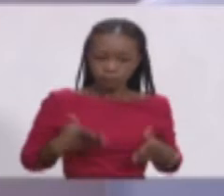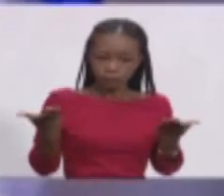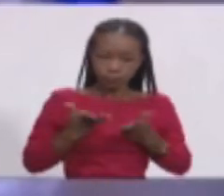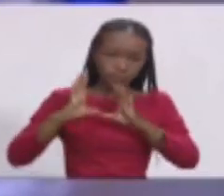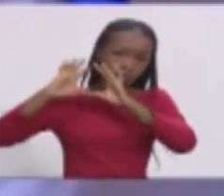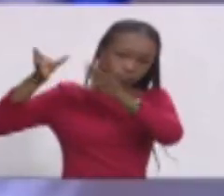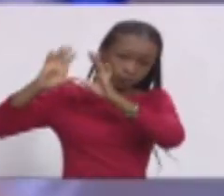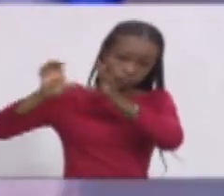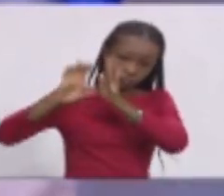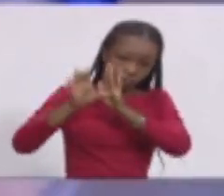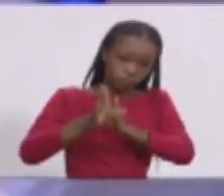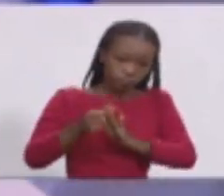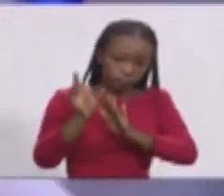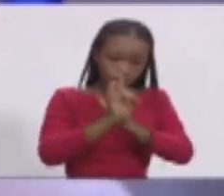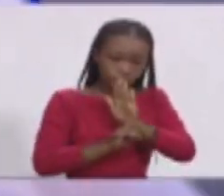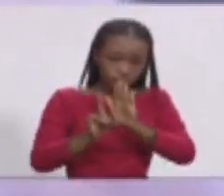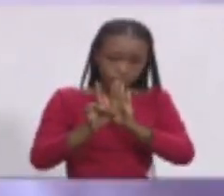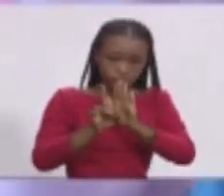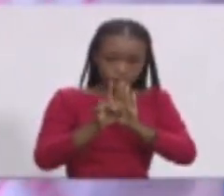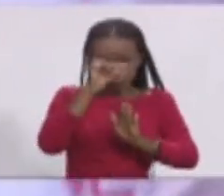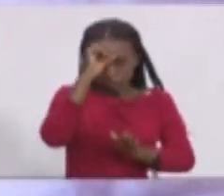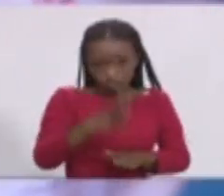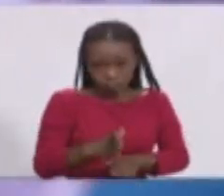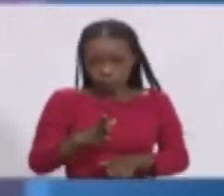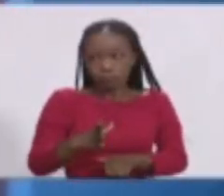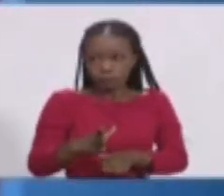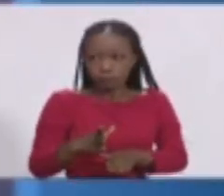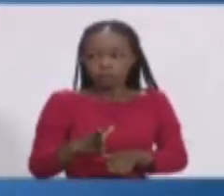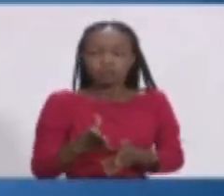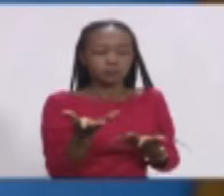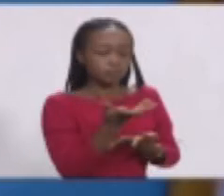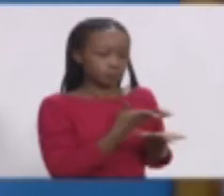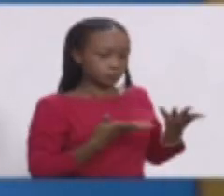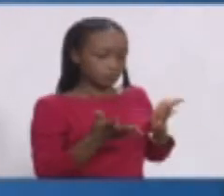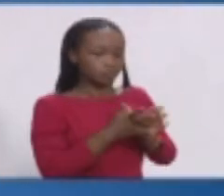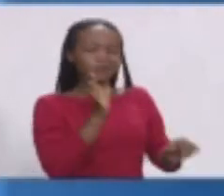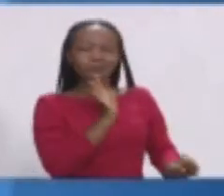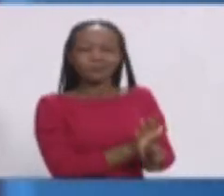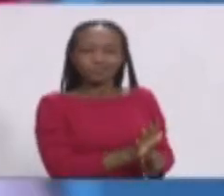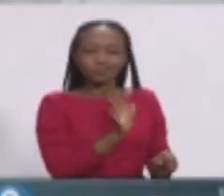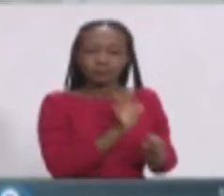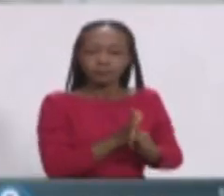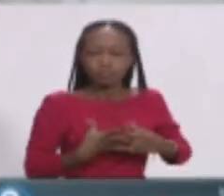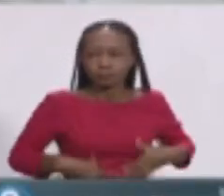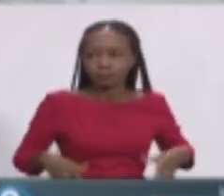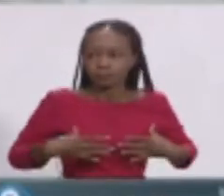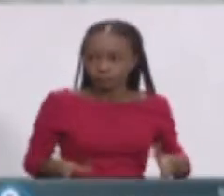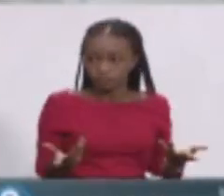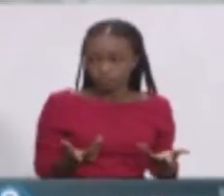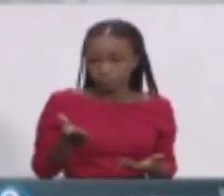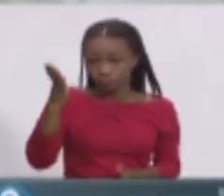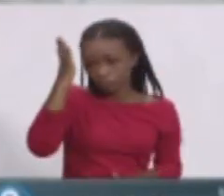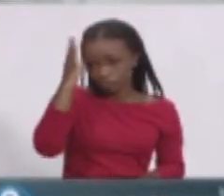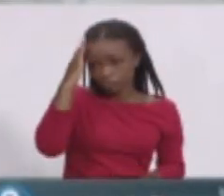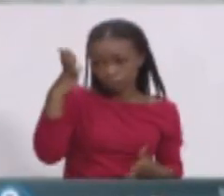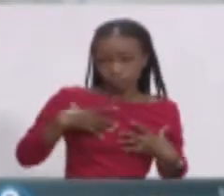Kilifi County Deputy Governor Gideon Saburi is said to have mingled with the thousands of the residents. We also know